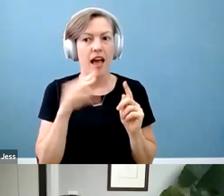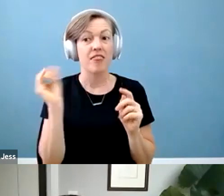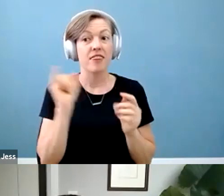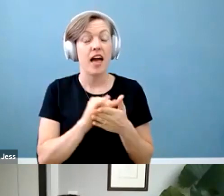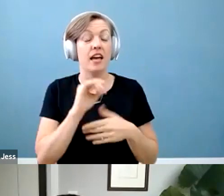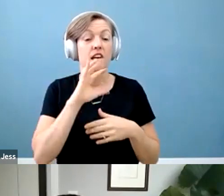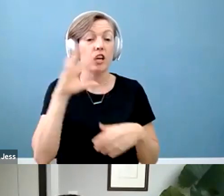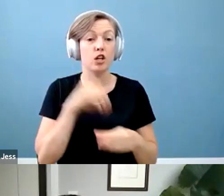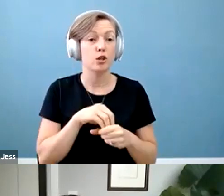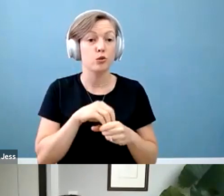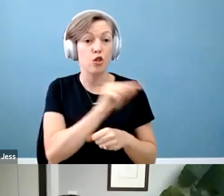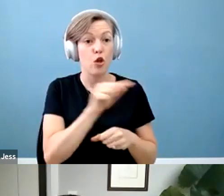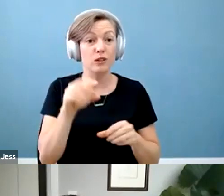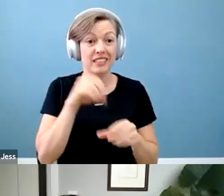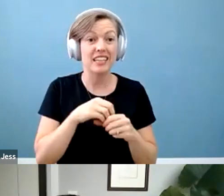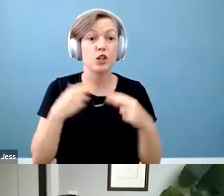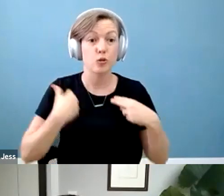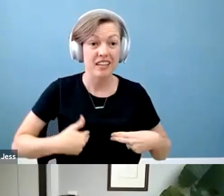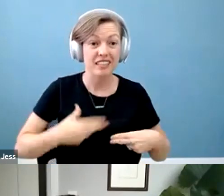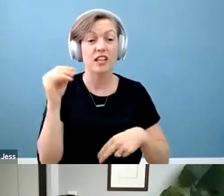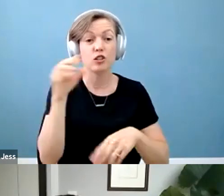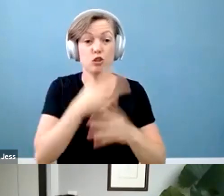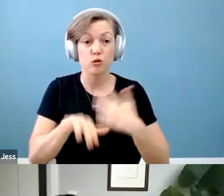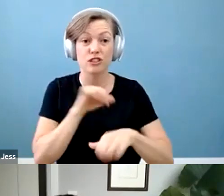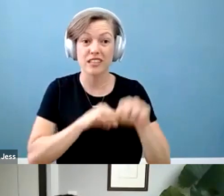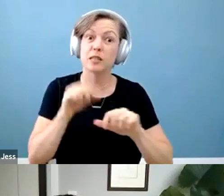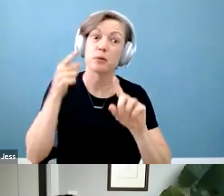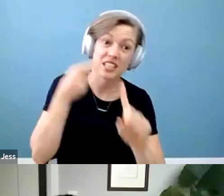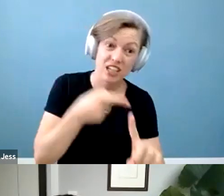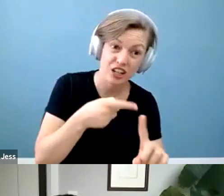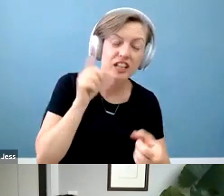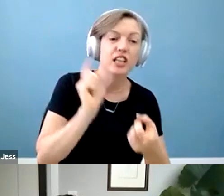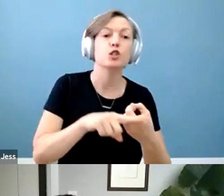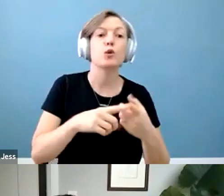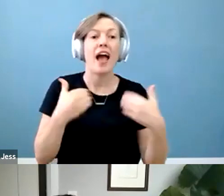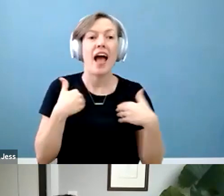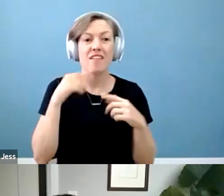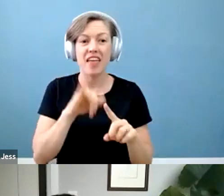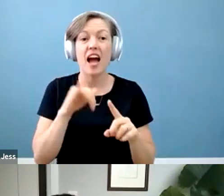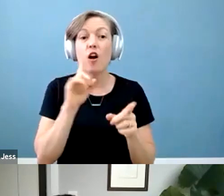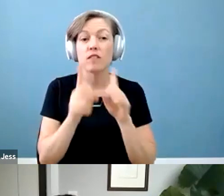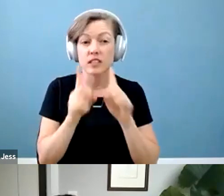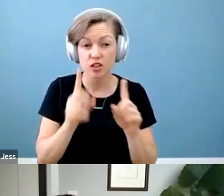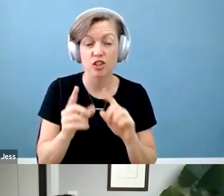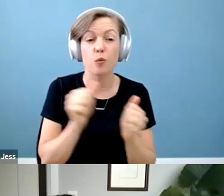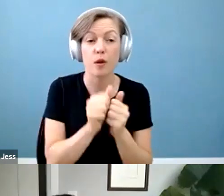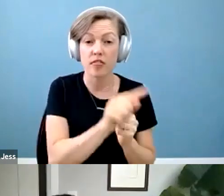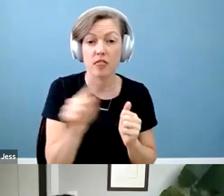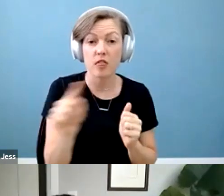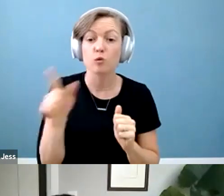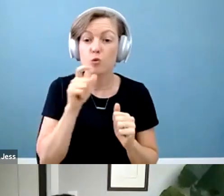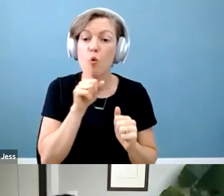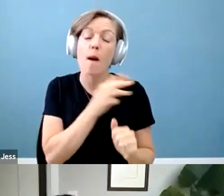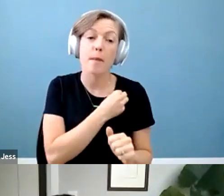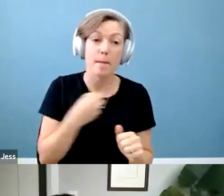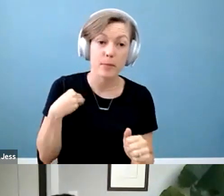includes those in the humanities and social sciences particularly, to have this conversation with those who are